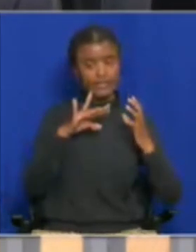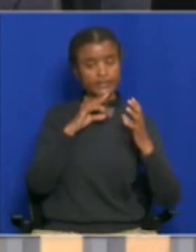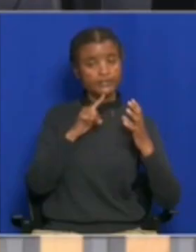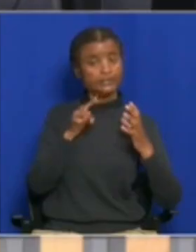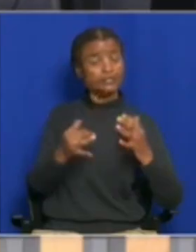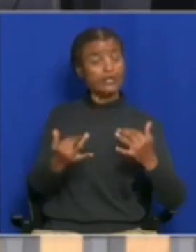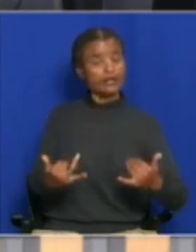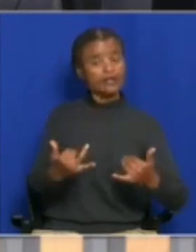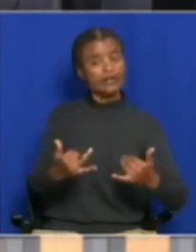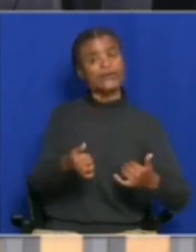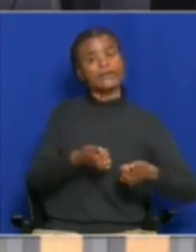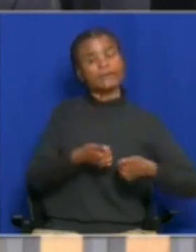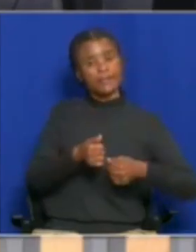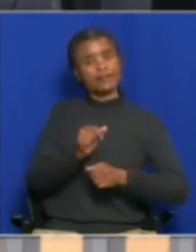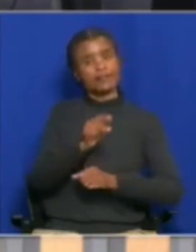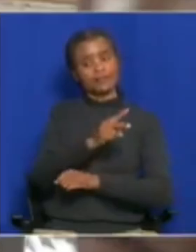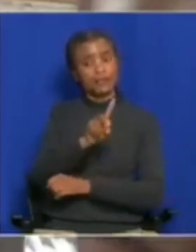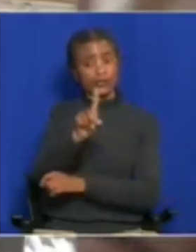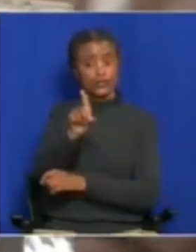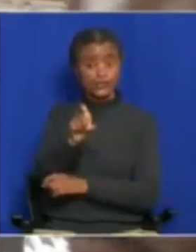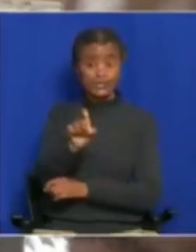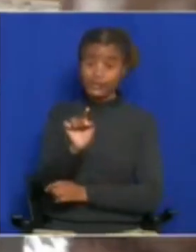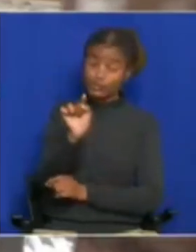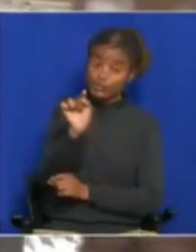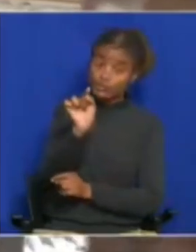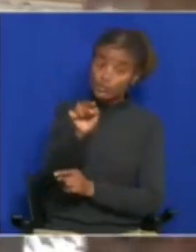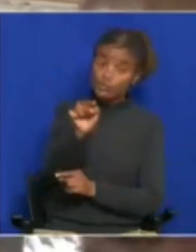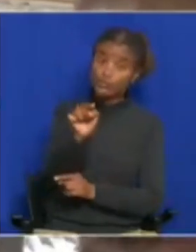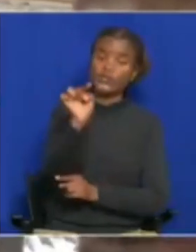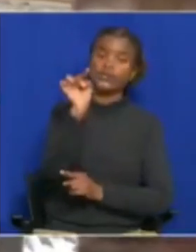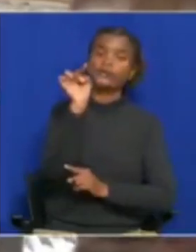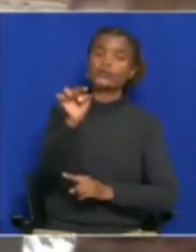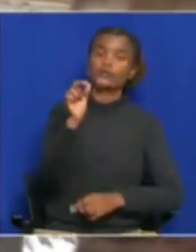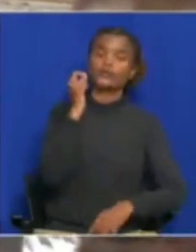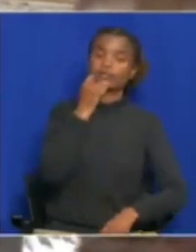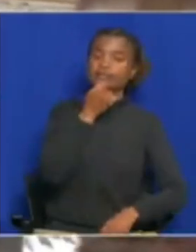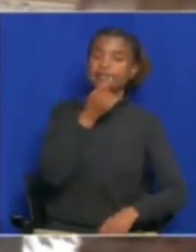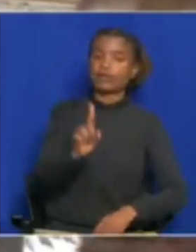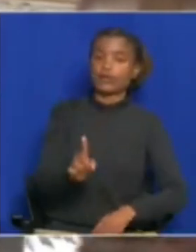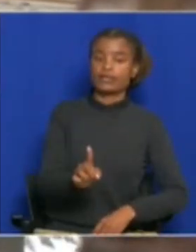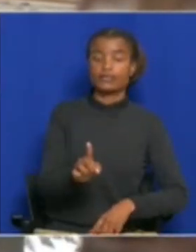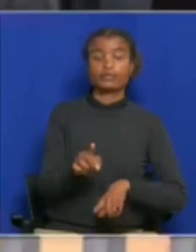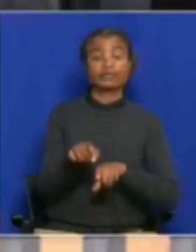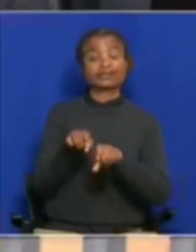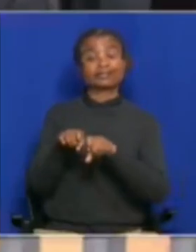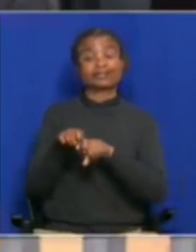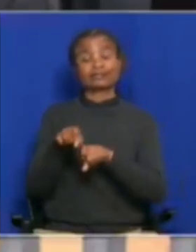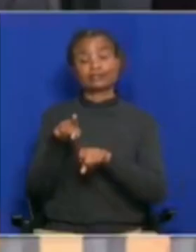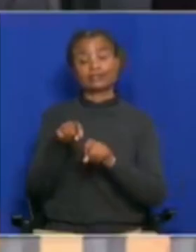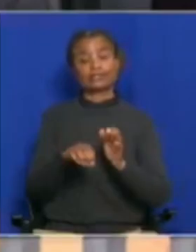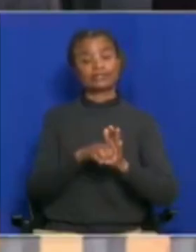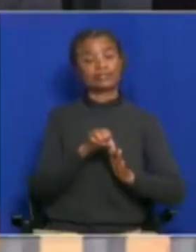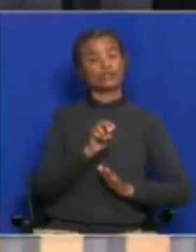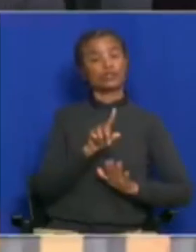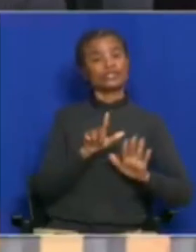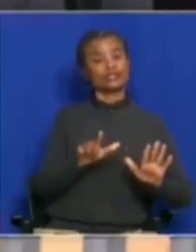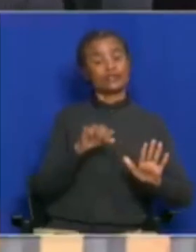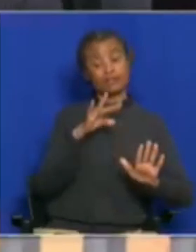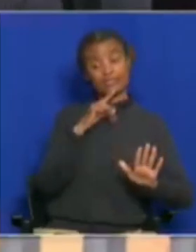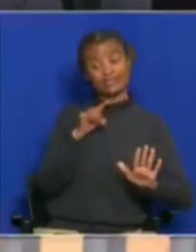or rather you say the test under section 27 is a subjective test. Do you stand by